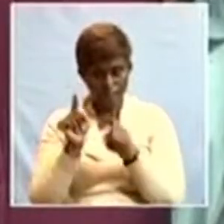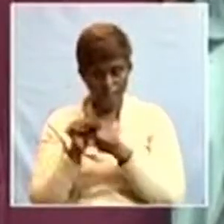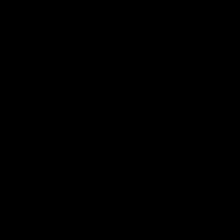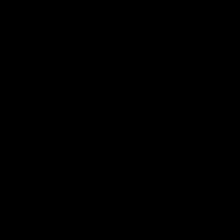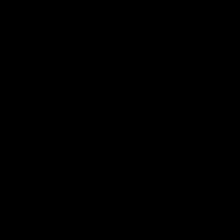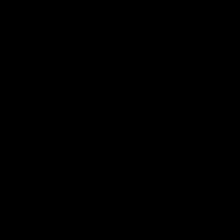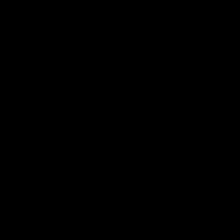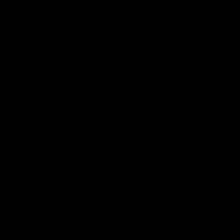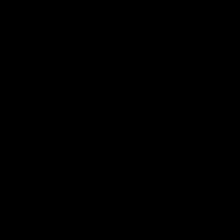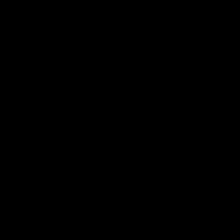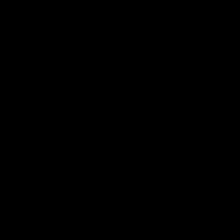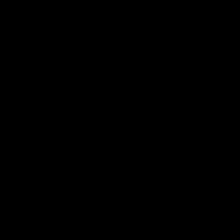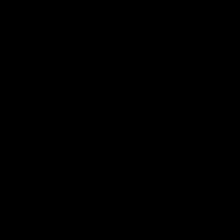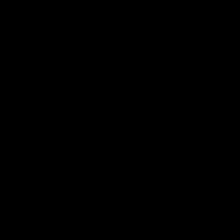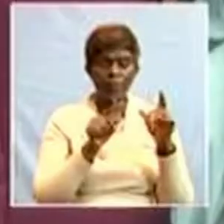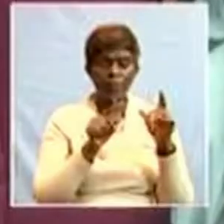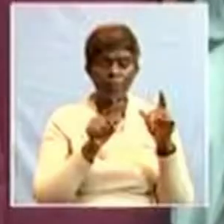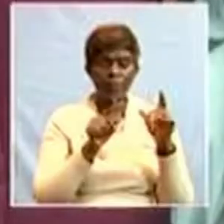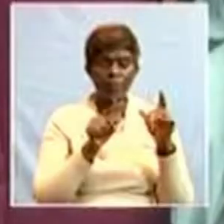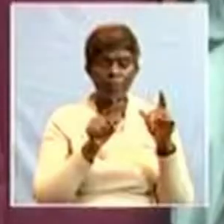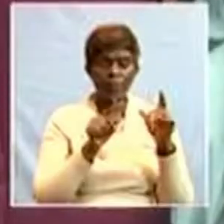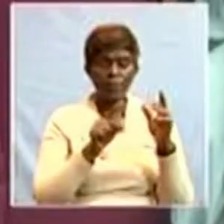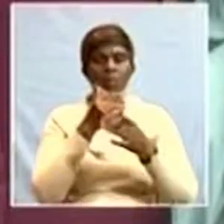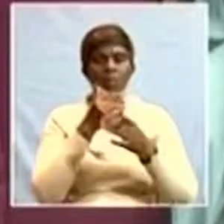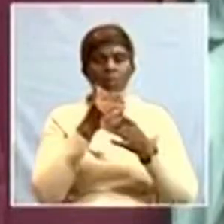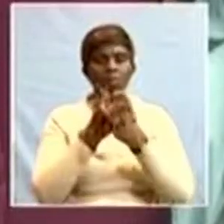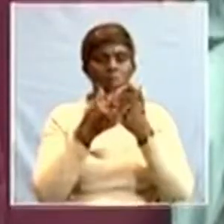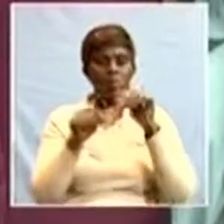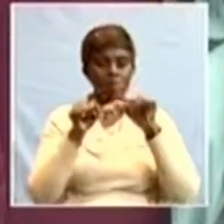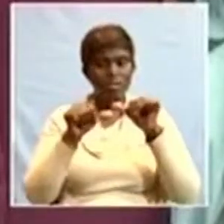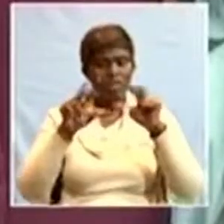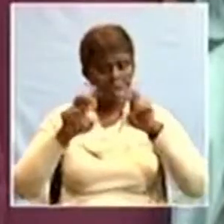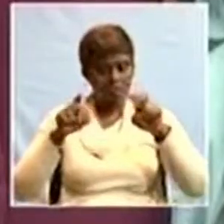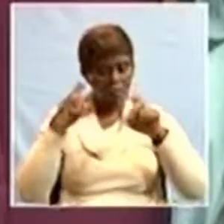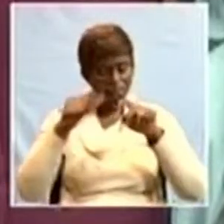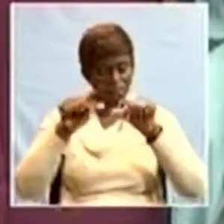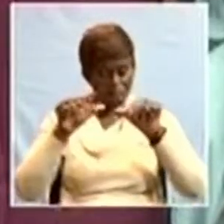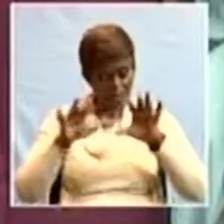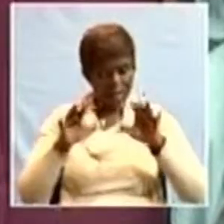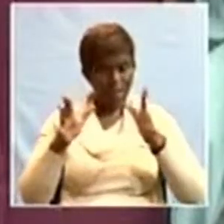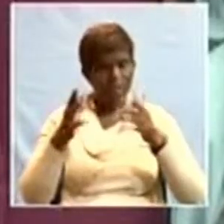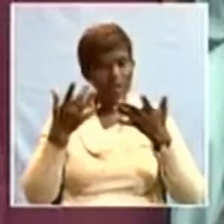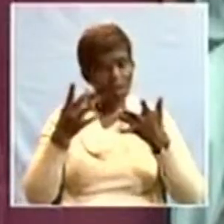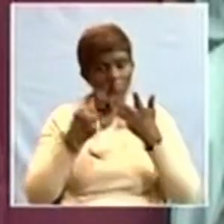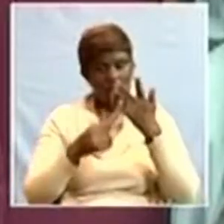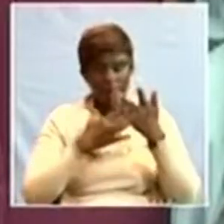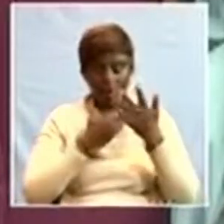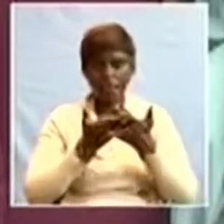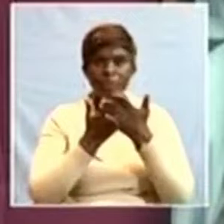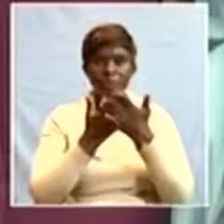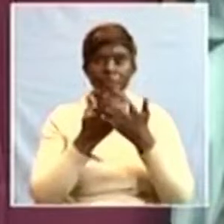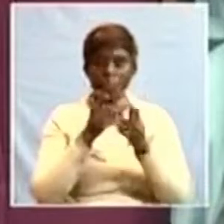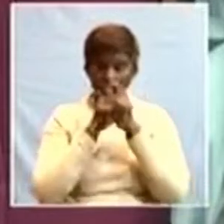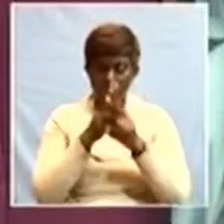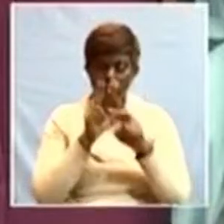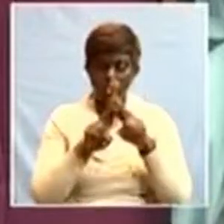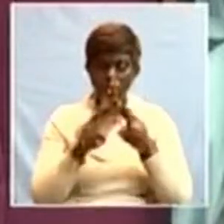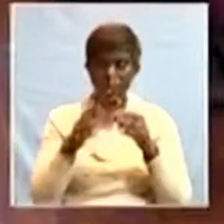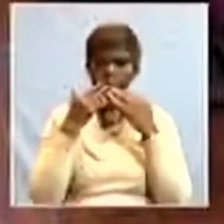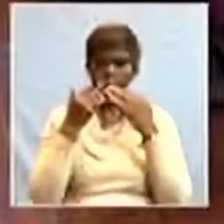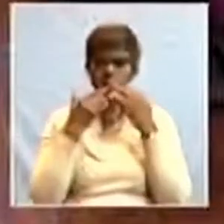registers were subsequently made available for verification by the auditors. That is the submission, Honorable Chair. Thank